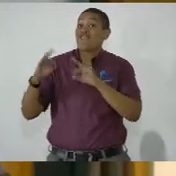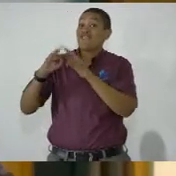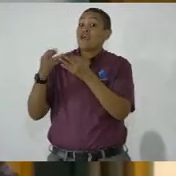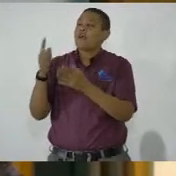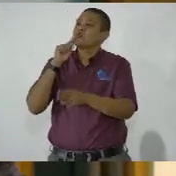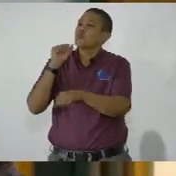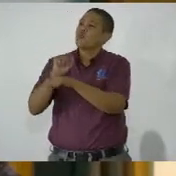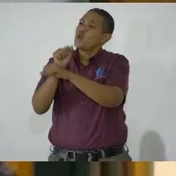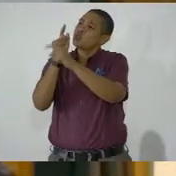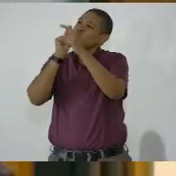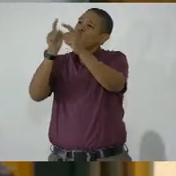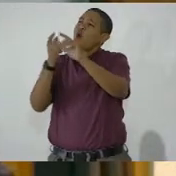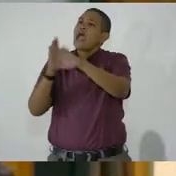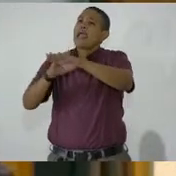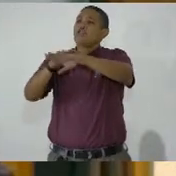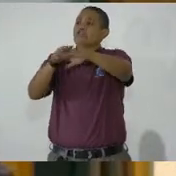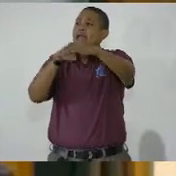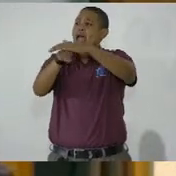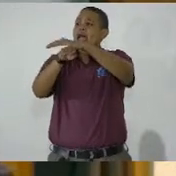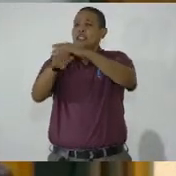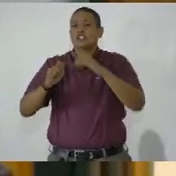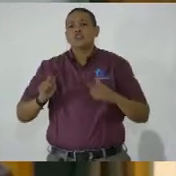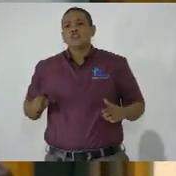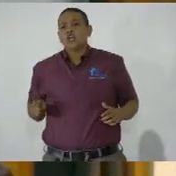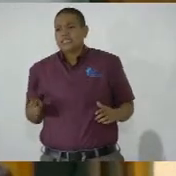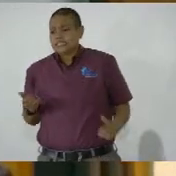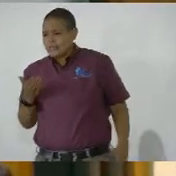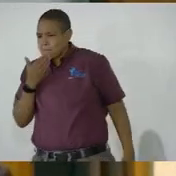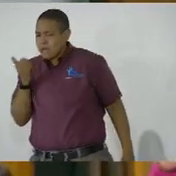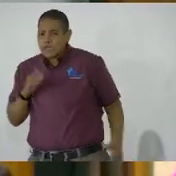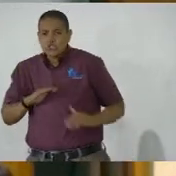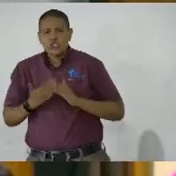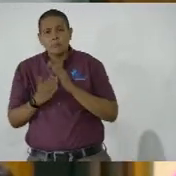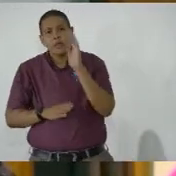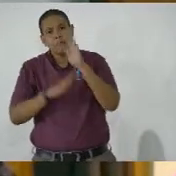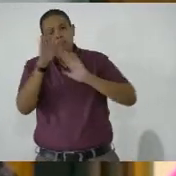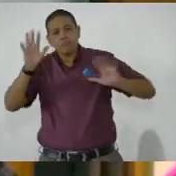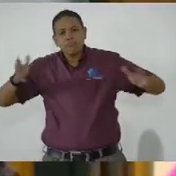towards increasing access to justice for a better Jamaica.